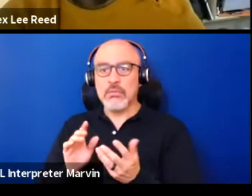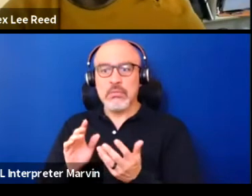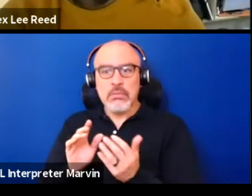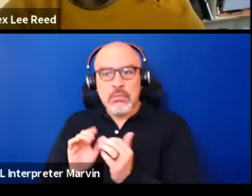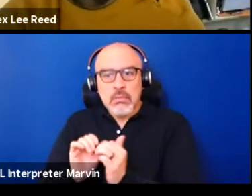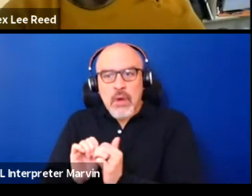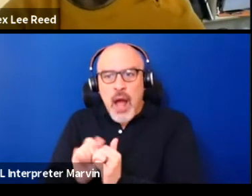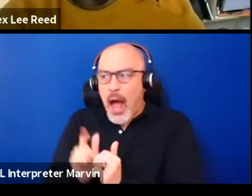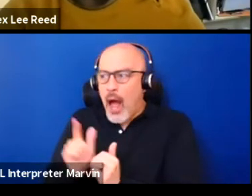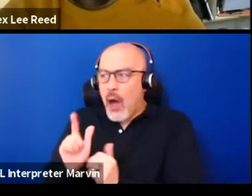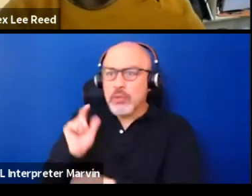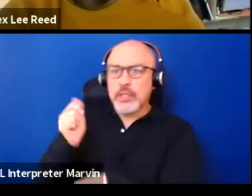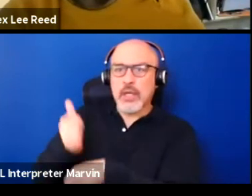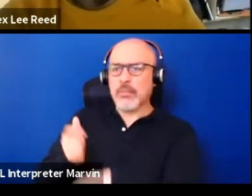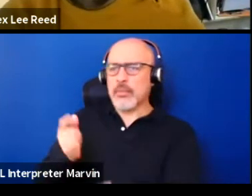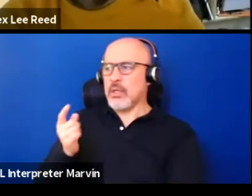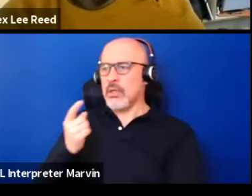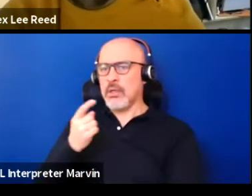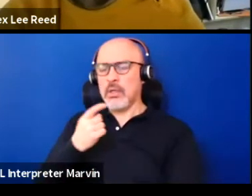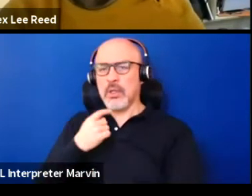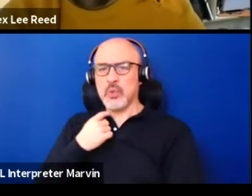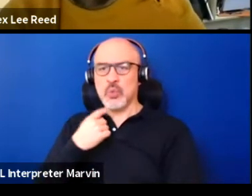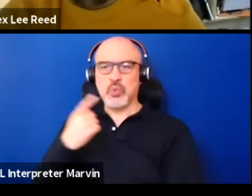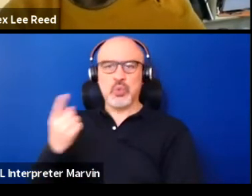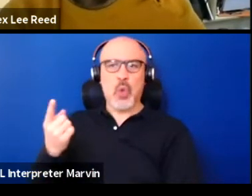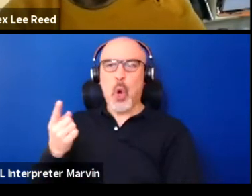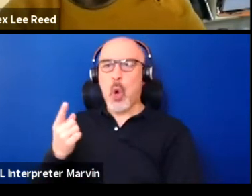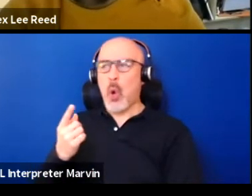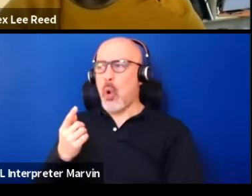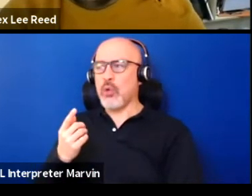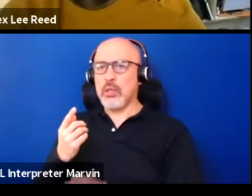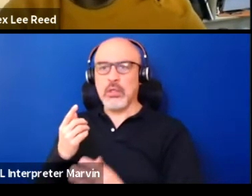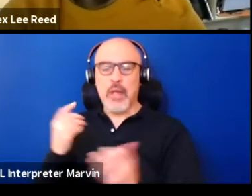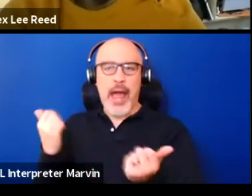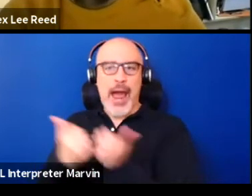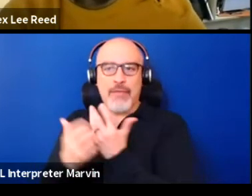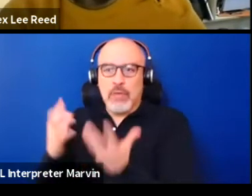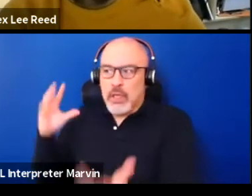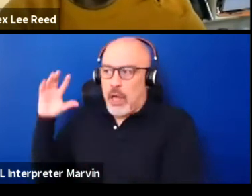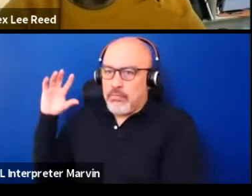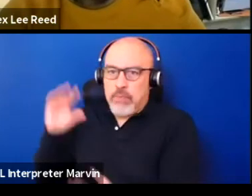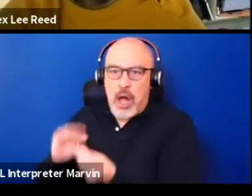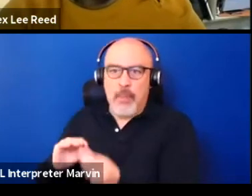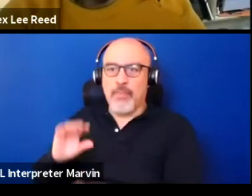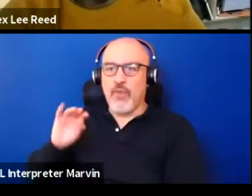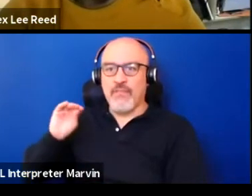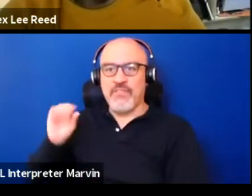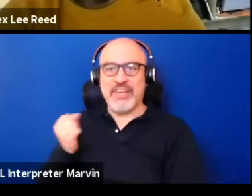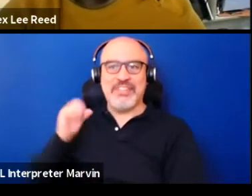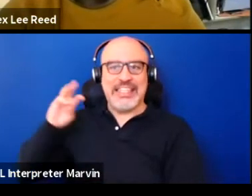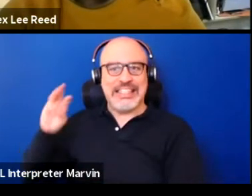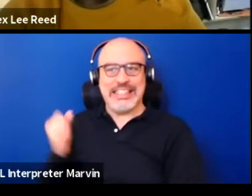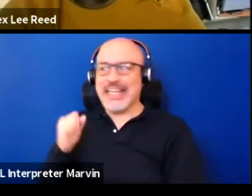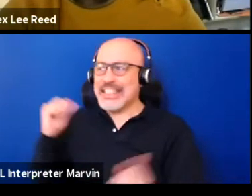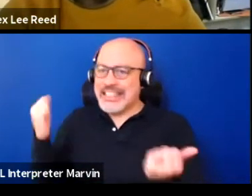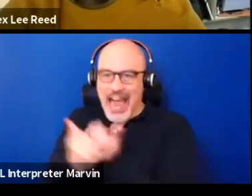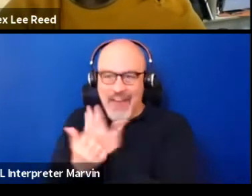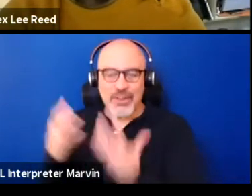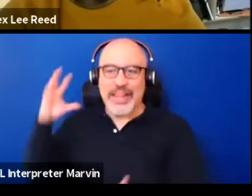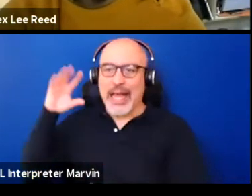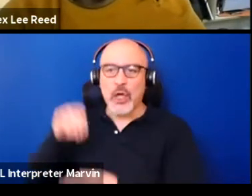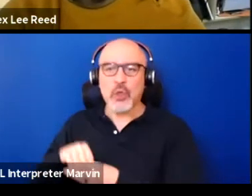mean that it needs to be told in the kitchen sink dramas of the late 50s and 60s, that it can be done, it